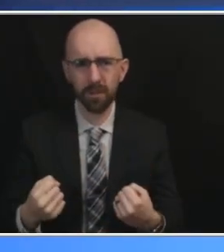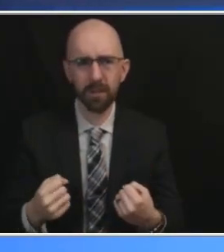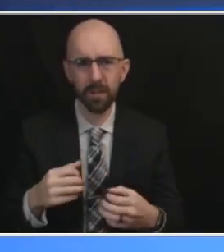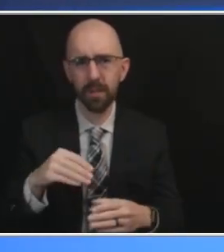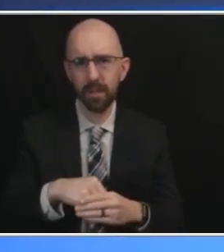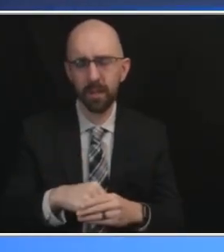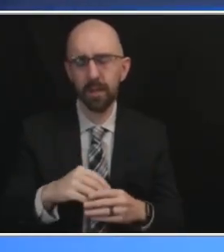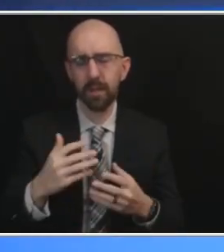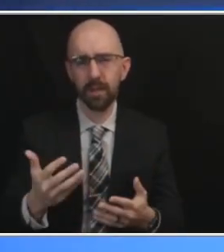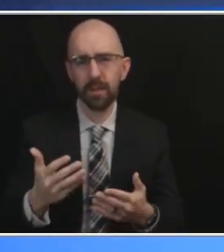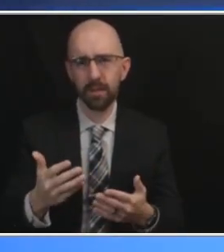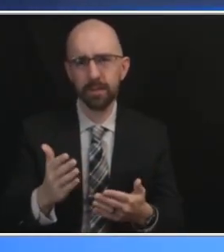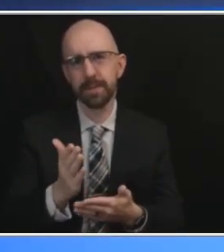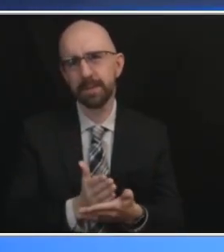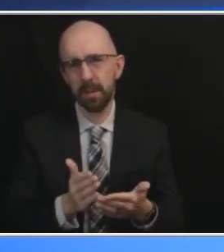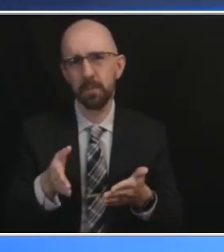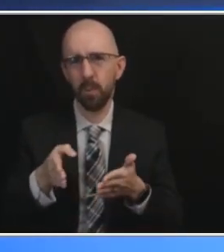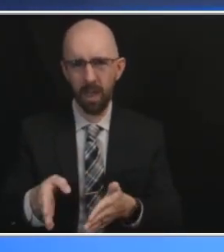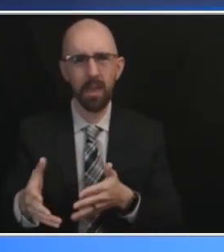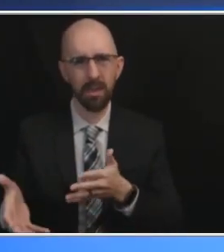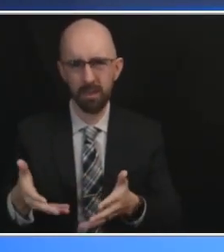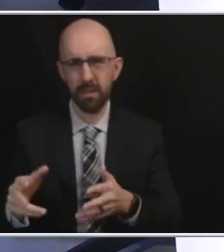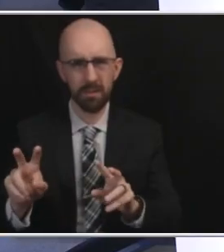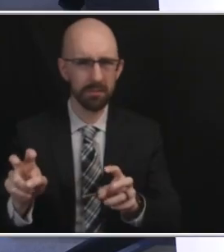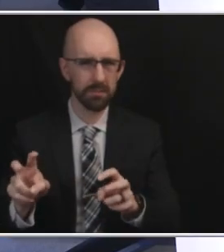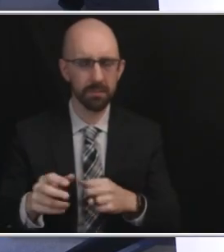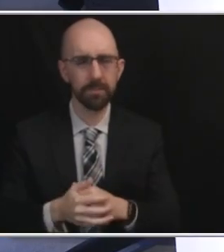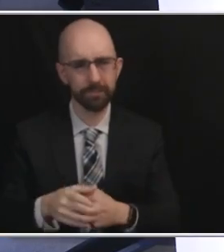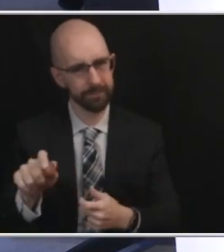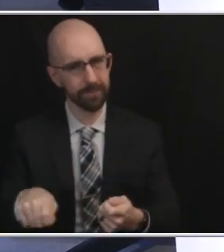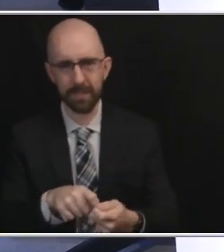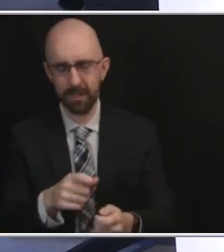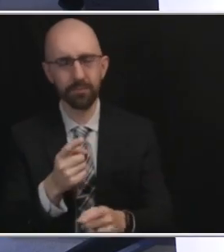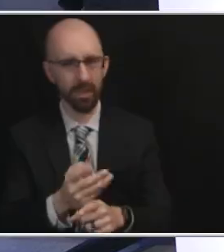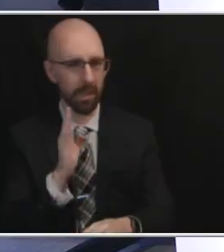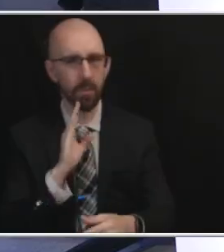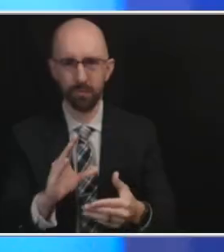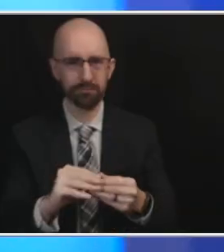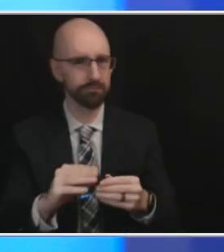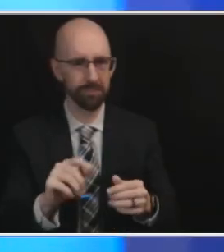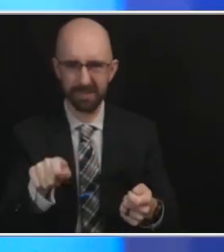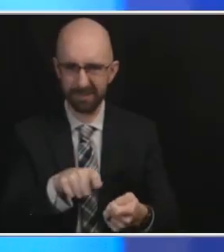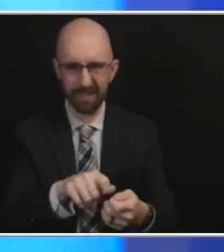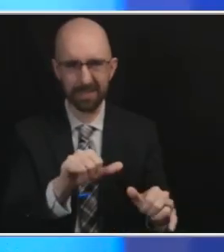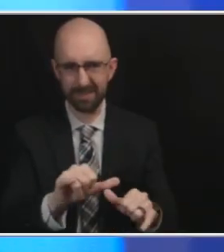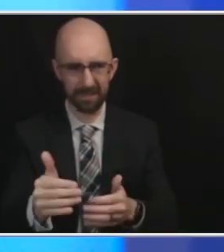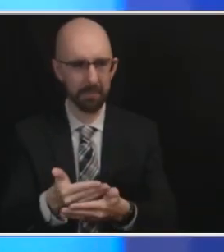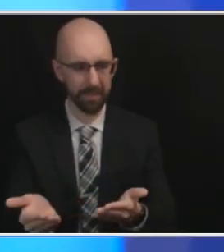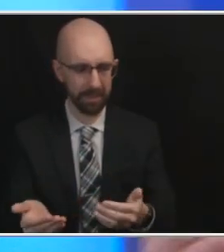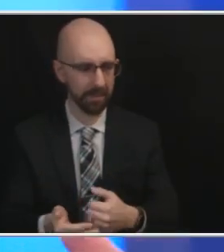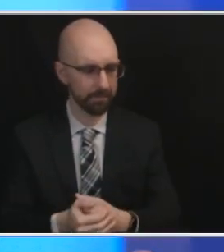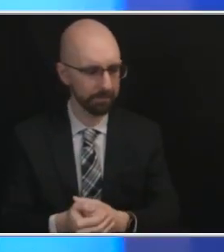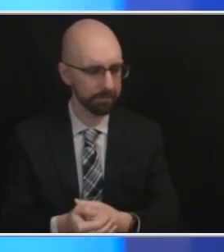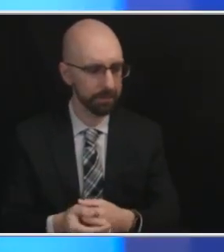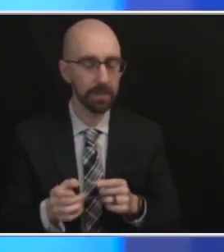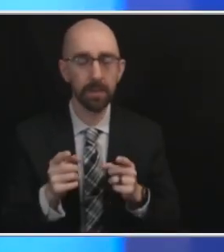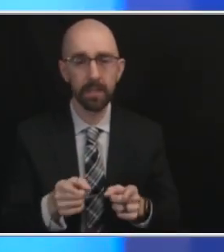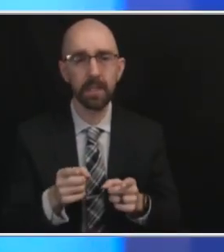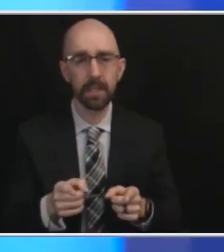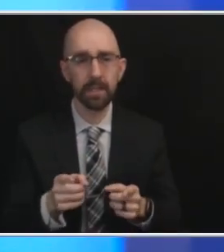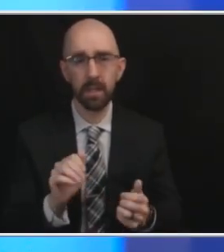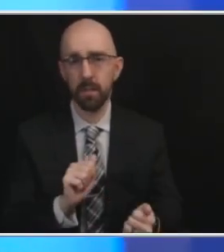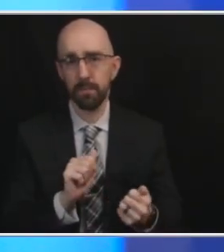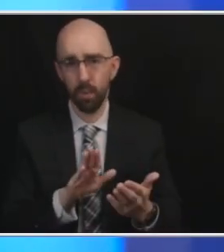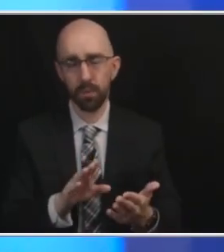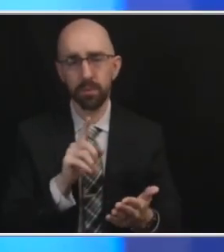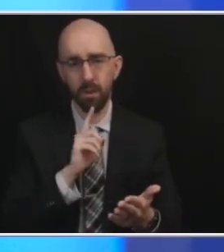some extent, but I don't know. Yeah, that's exactly right. I would have said exactly the same things. These approaches are ones that